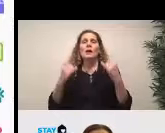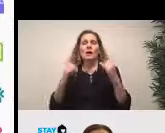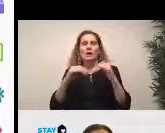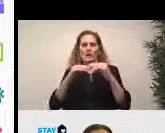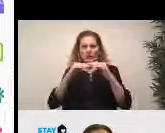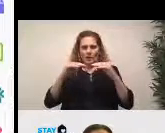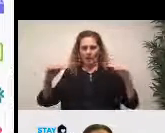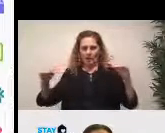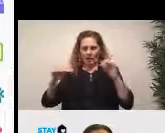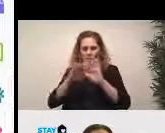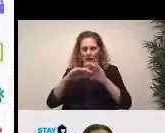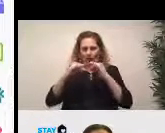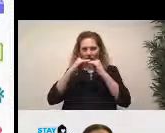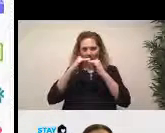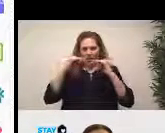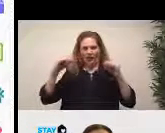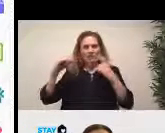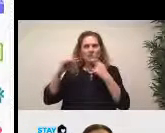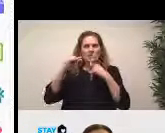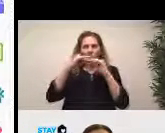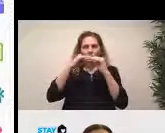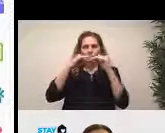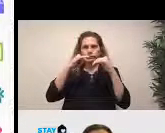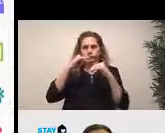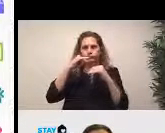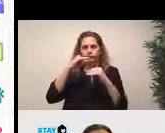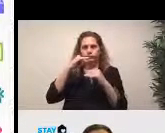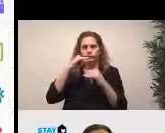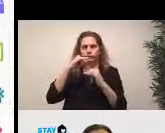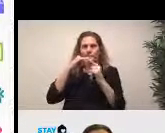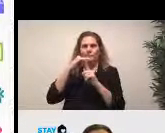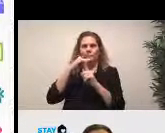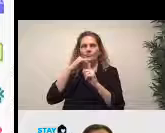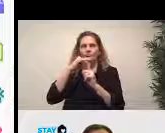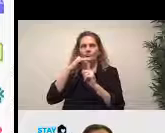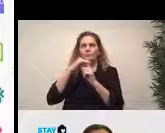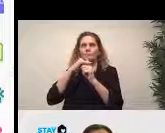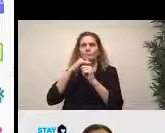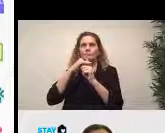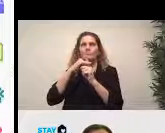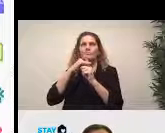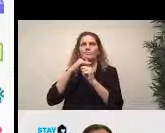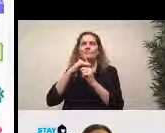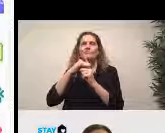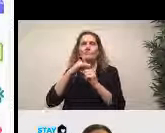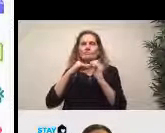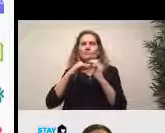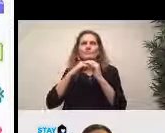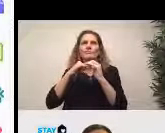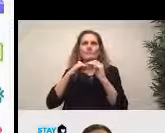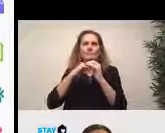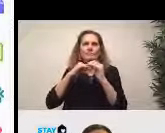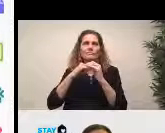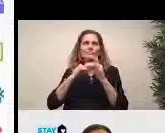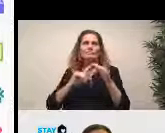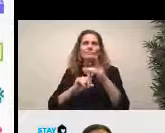about, the transmission rate. We've seen that it goes up and down over time, and we're really cognizant of that line of 1 because